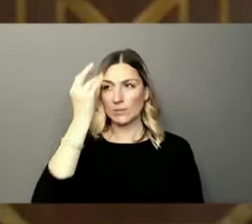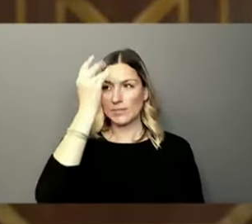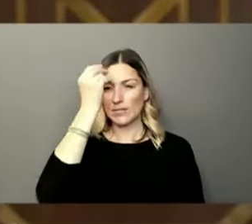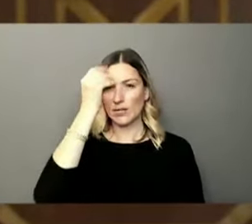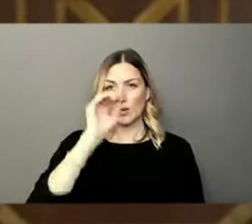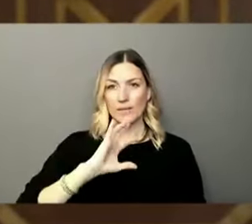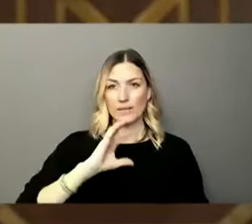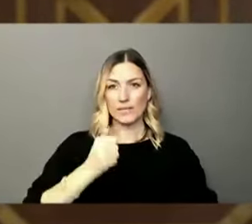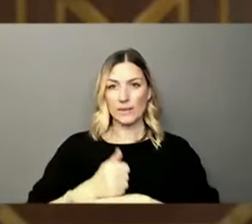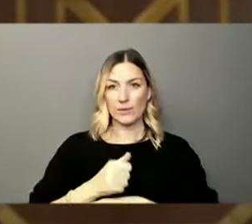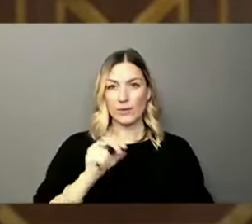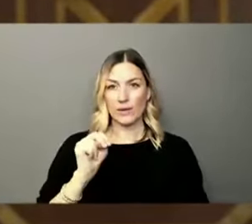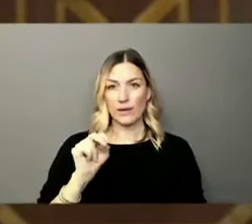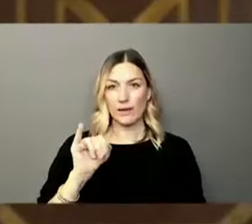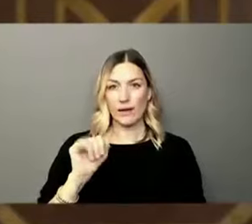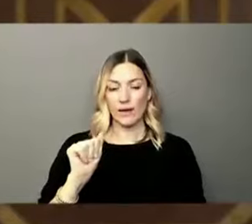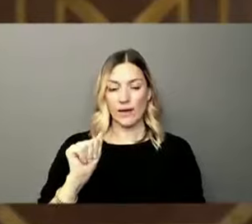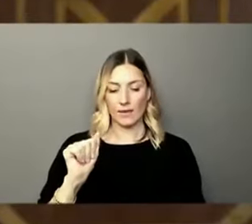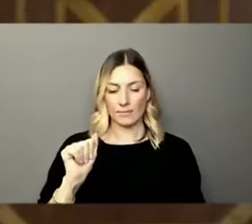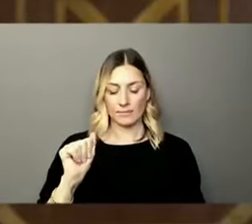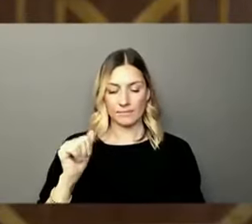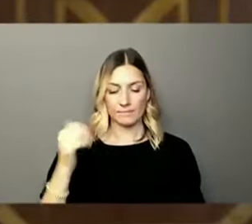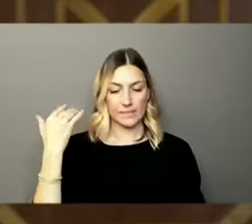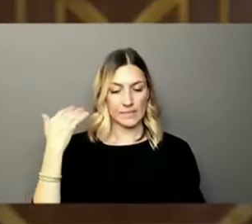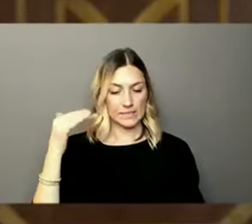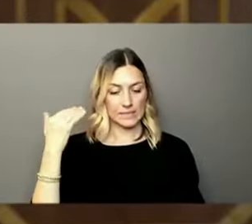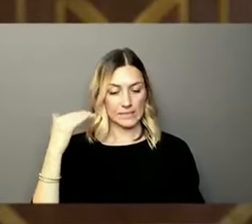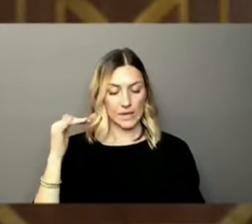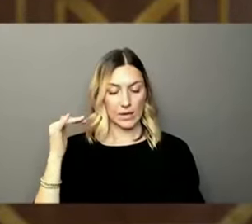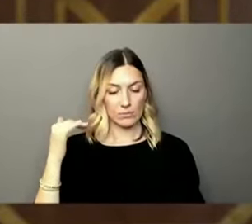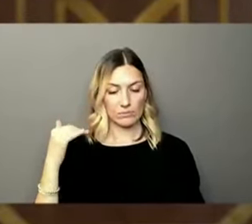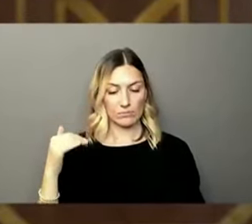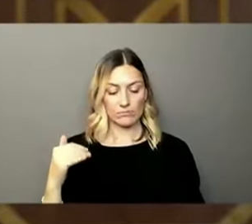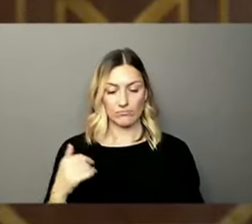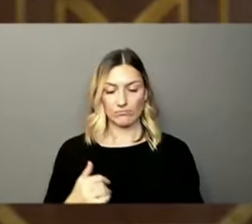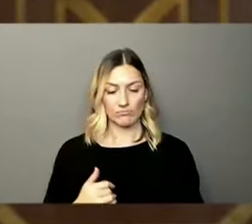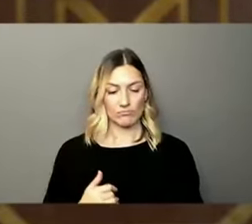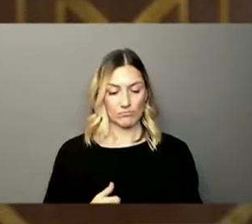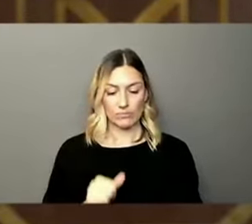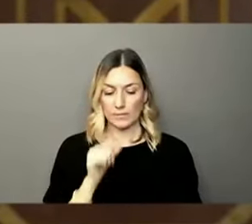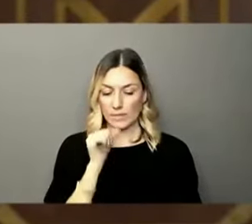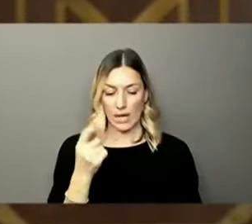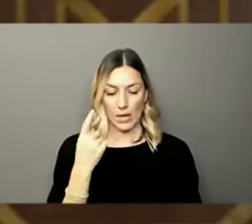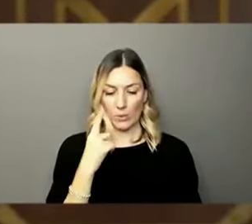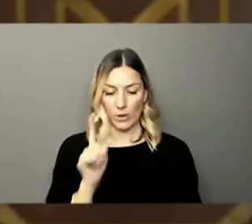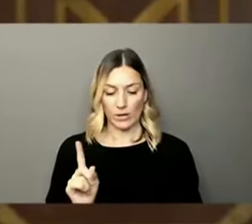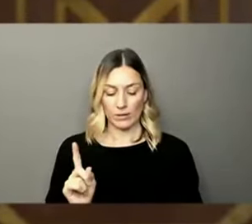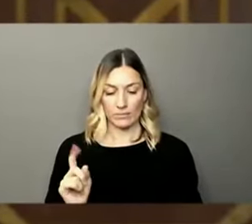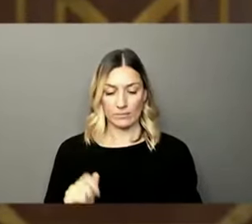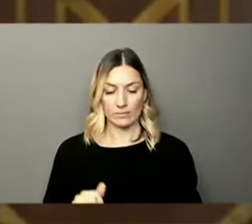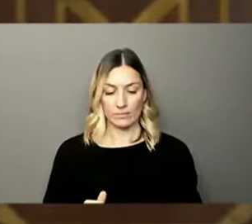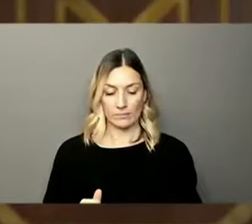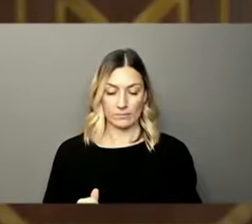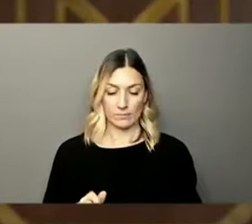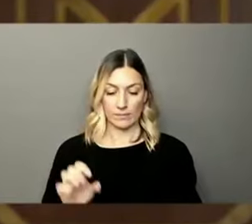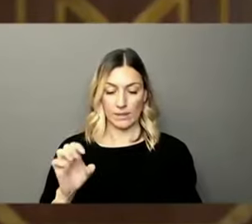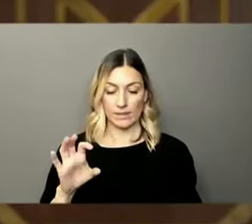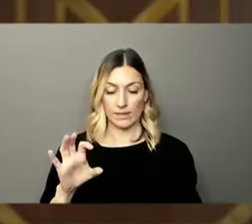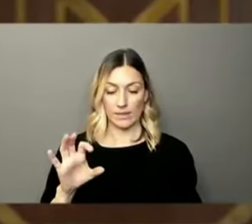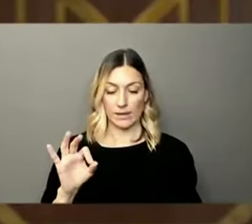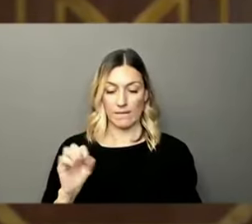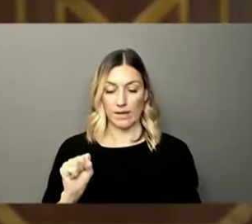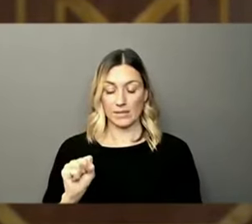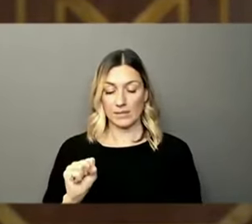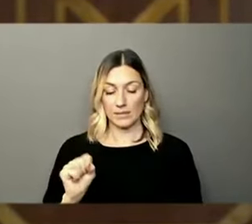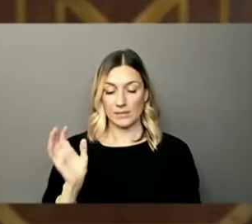to address infection-associated chronic illness. That includes long COVID and ECFS that have been ignored